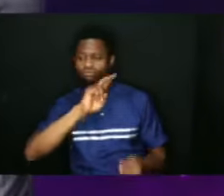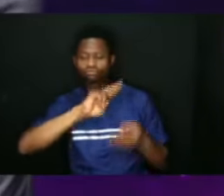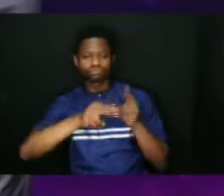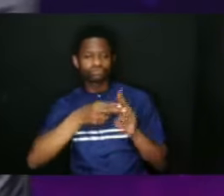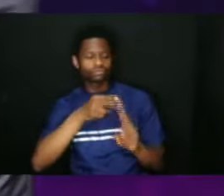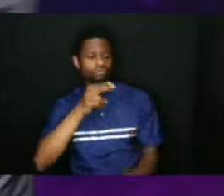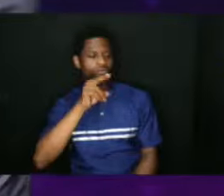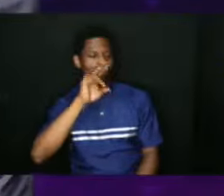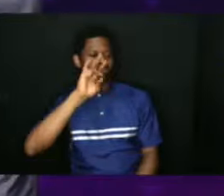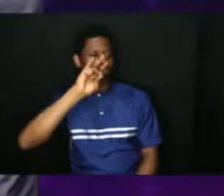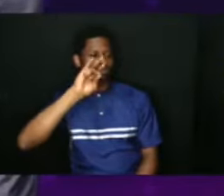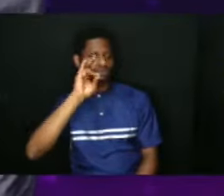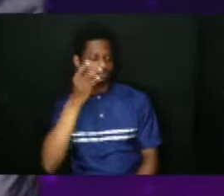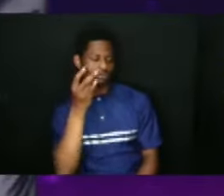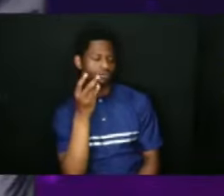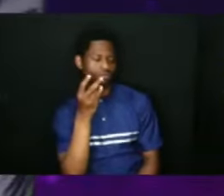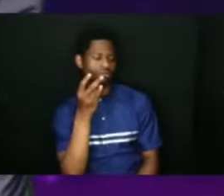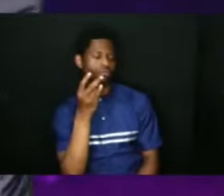stones.